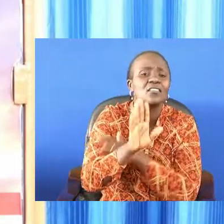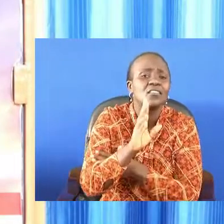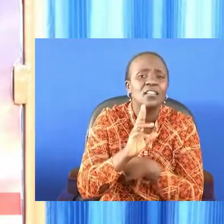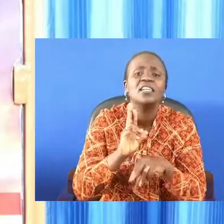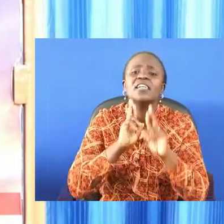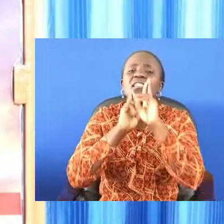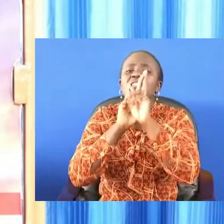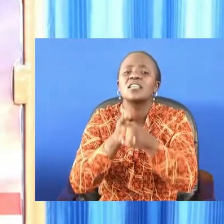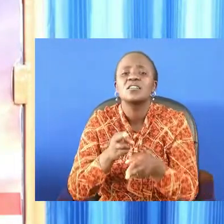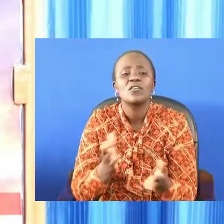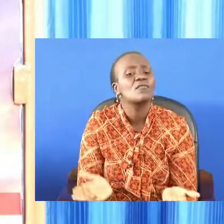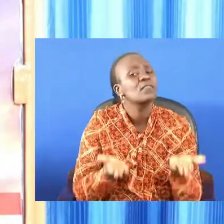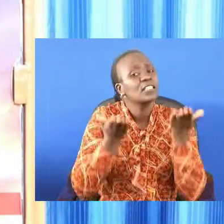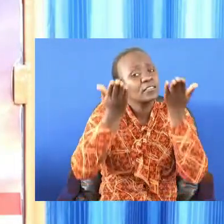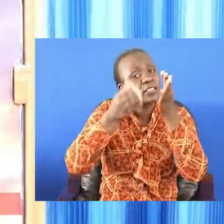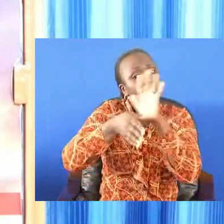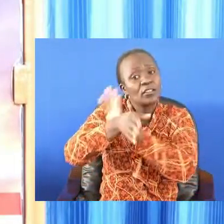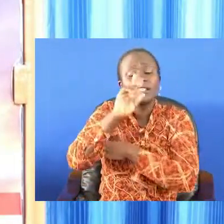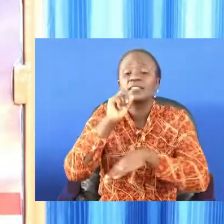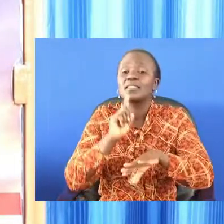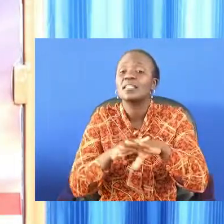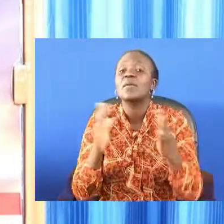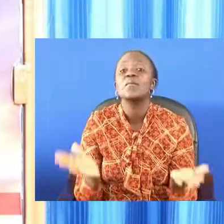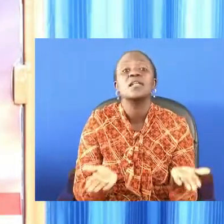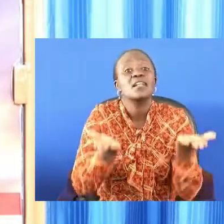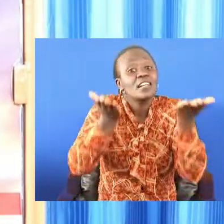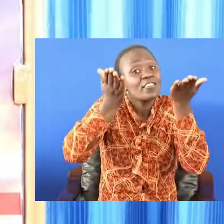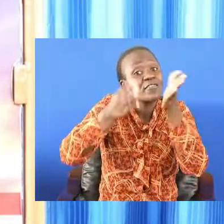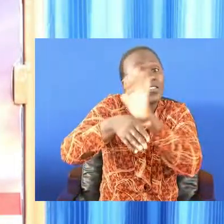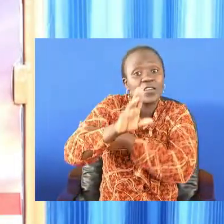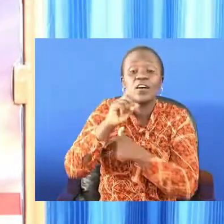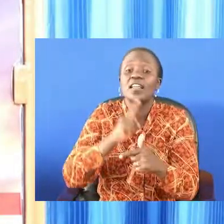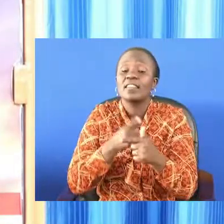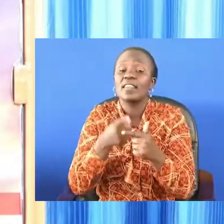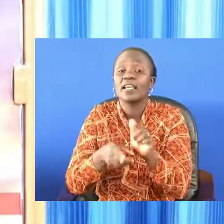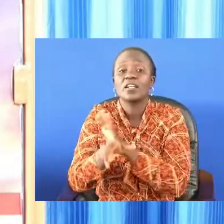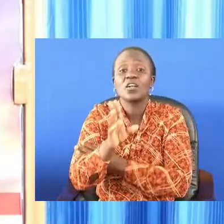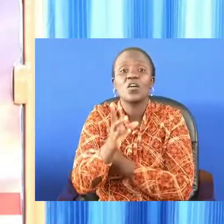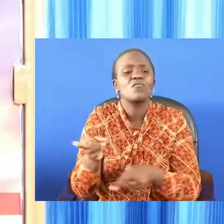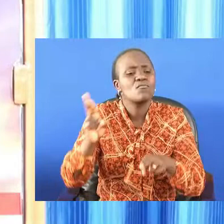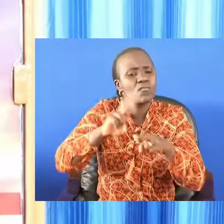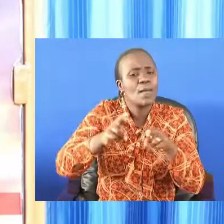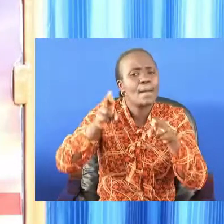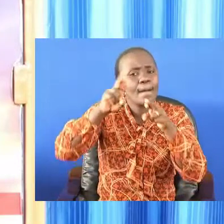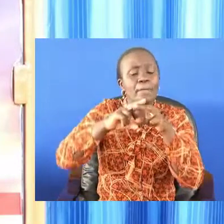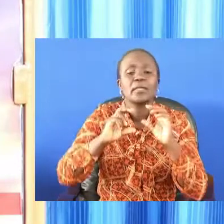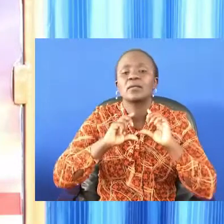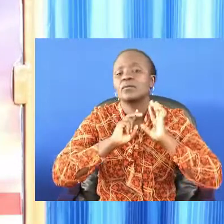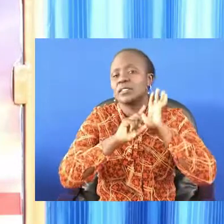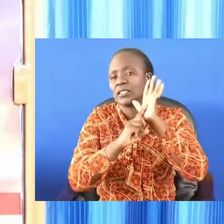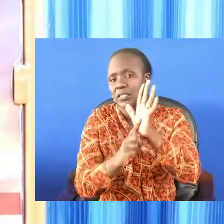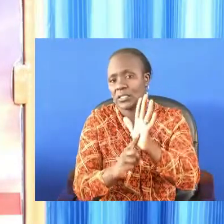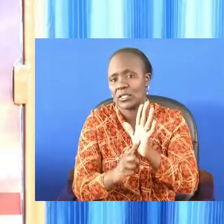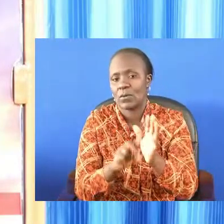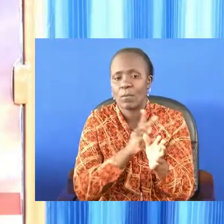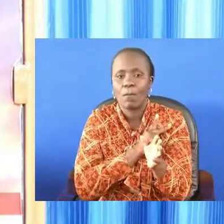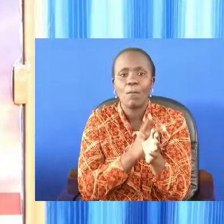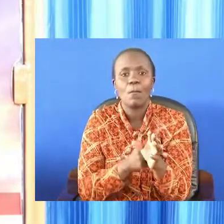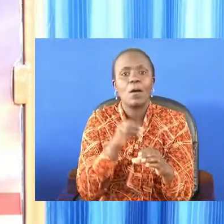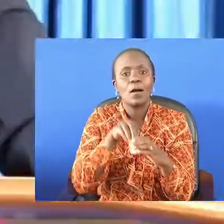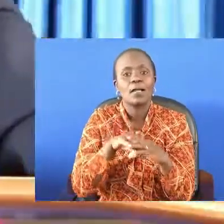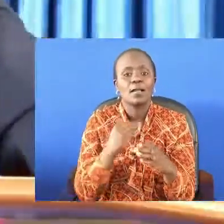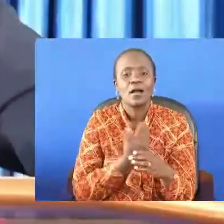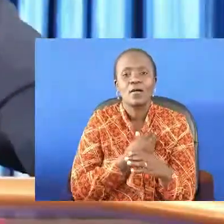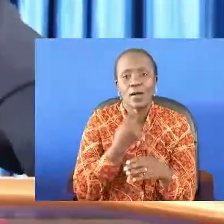result of lifting God, when we lift God, then God will demonstrate His power in our very own